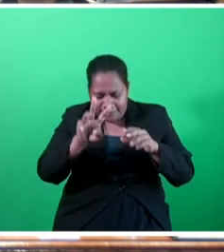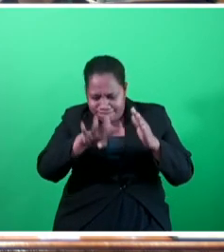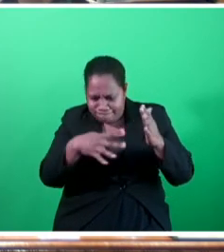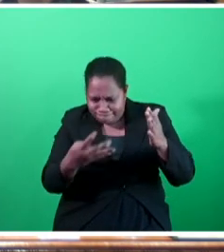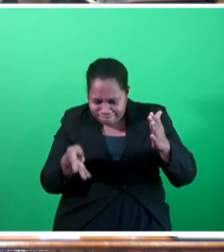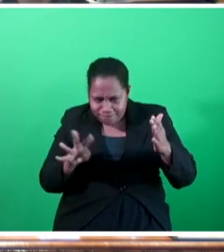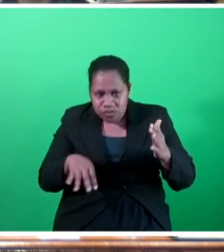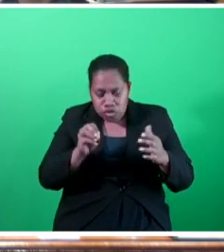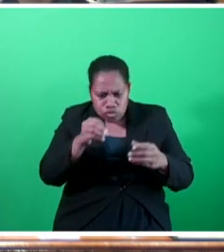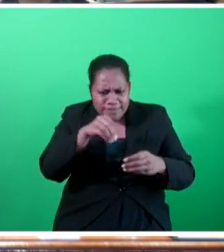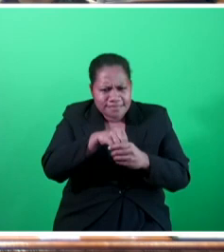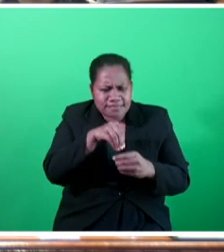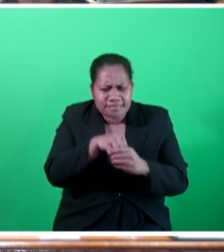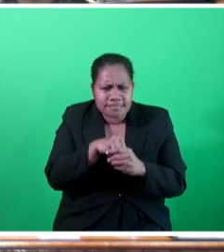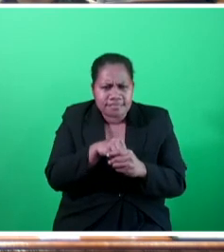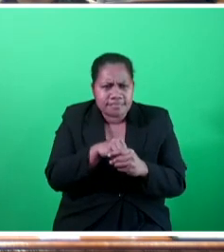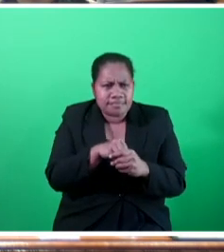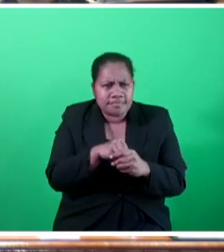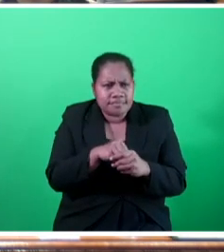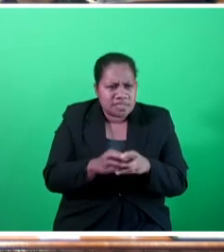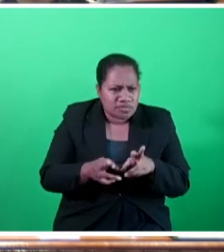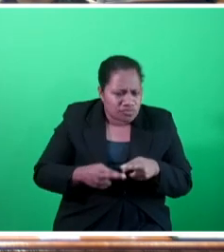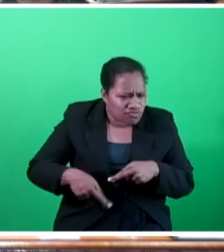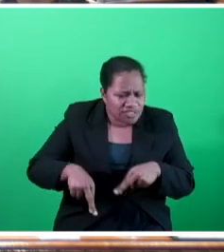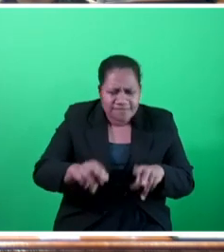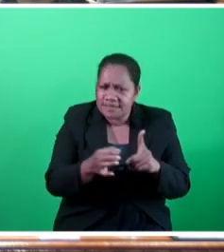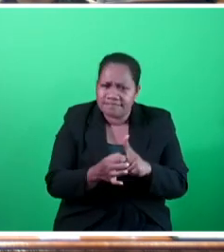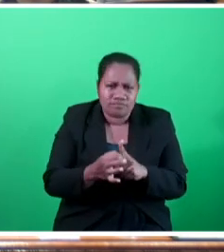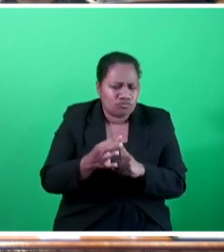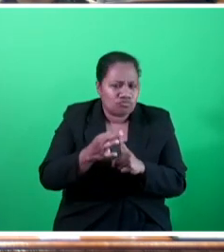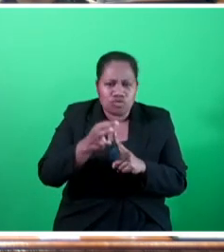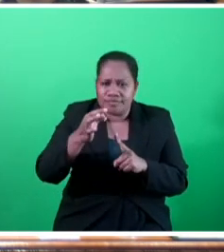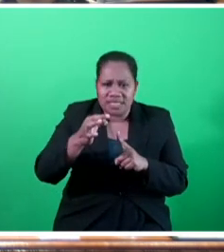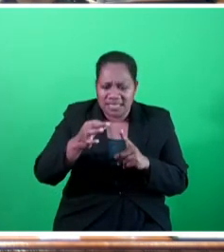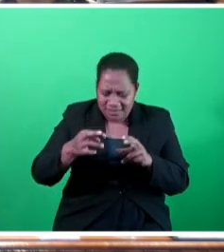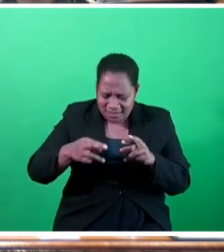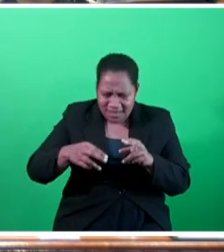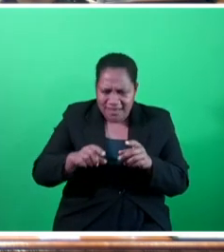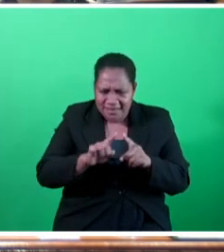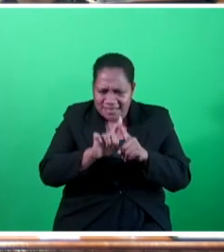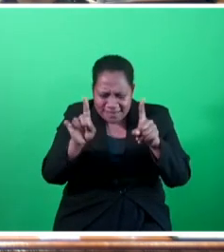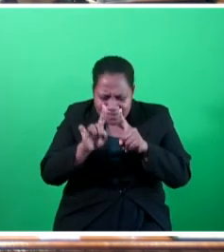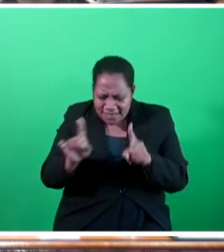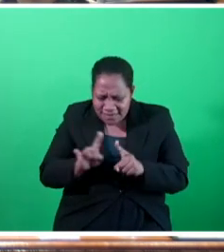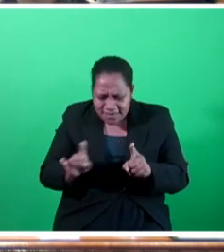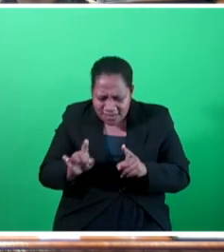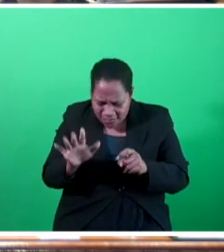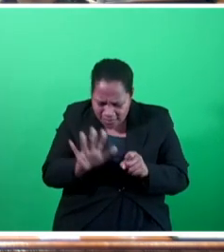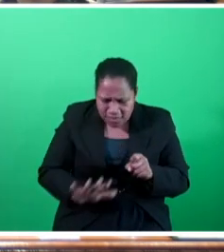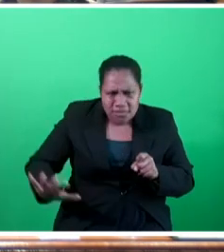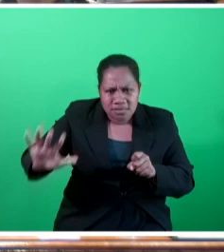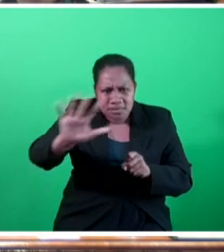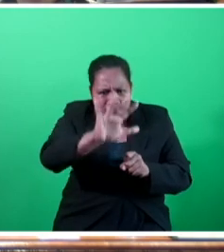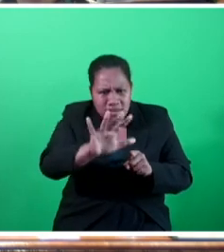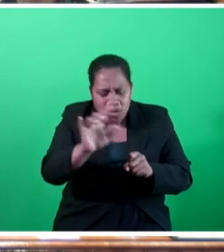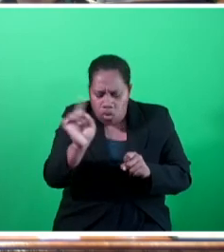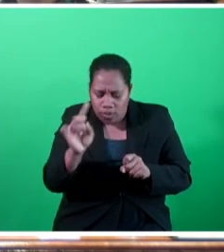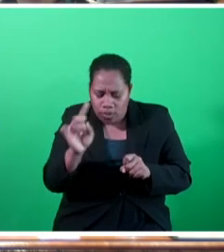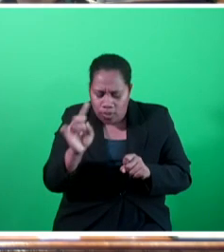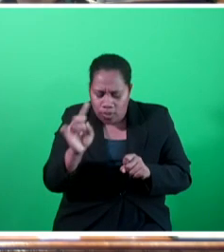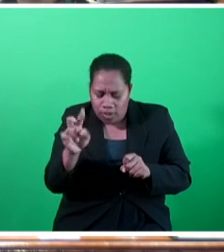involves building retarding basins, river improvement works downstream, ring dikes, river widening. The river needs